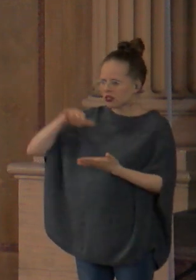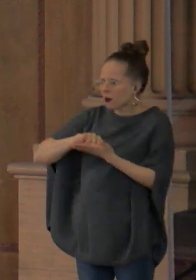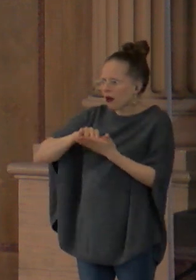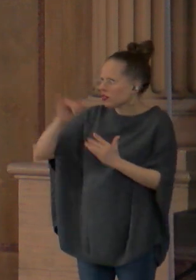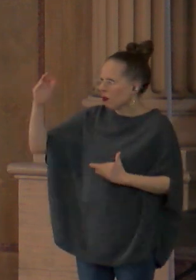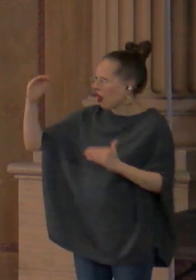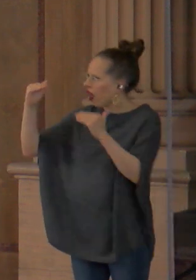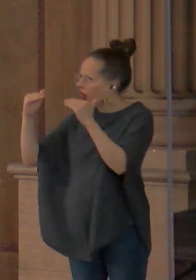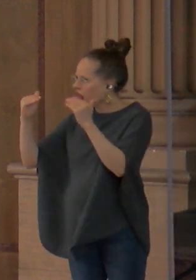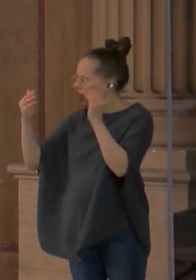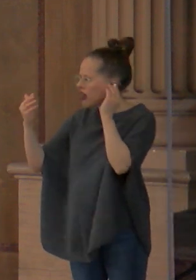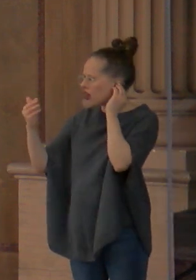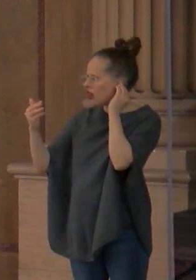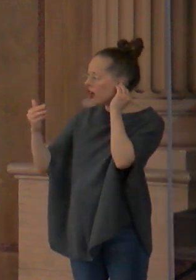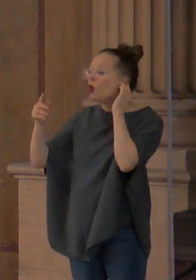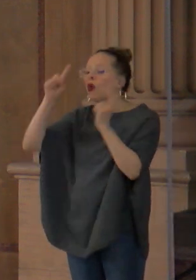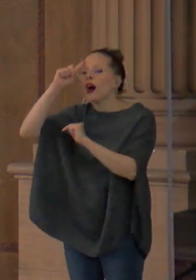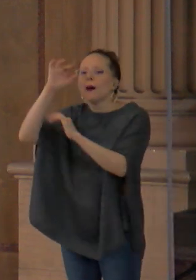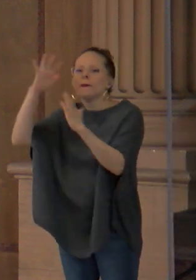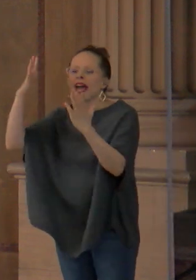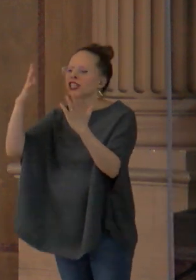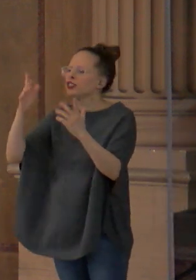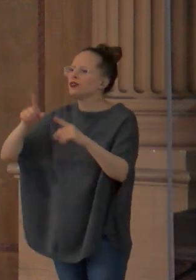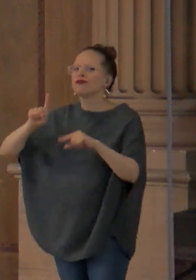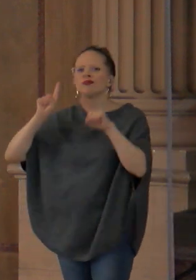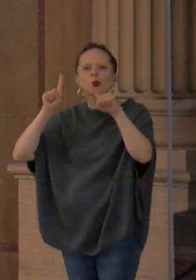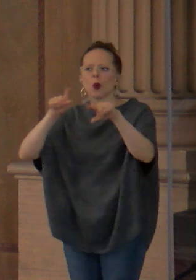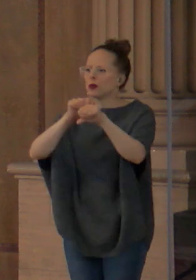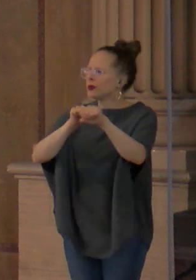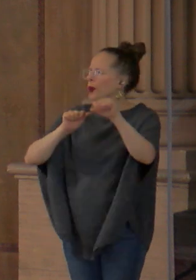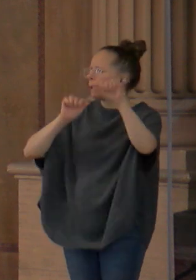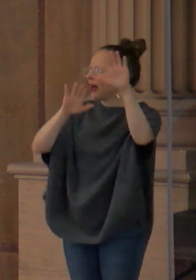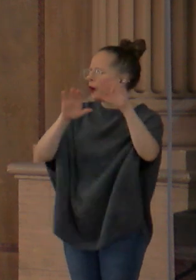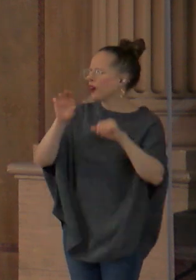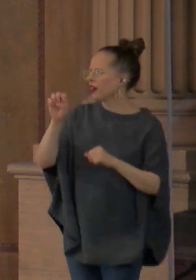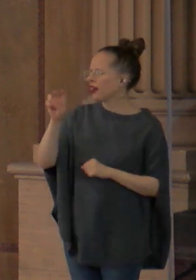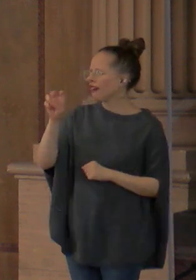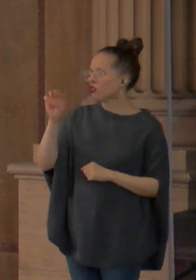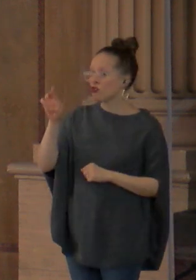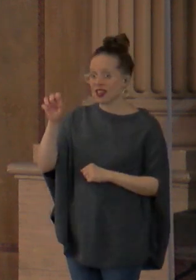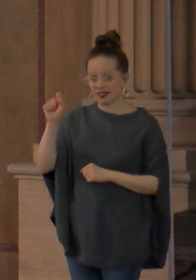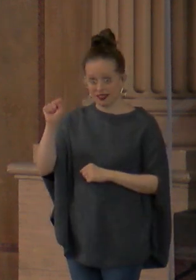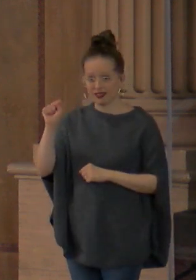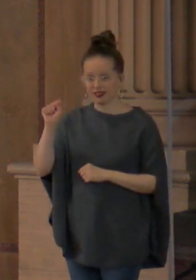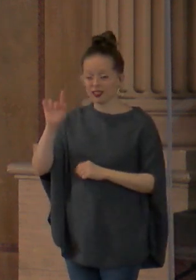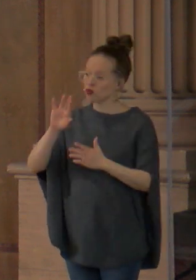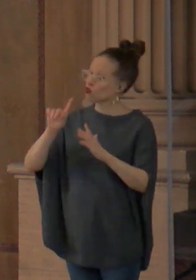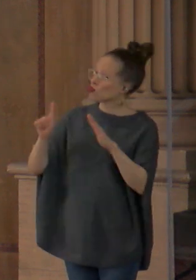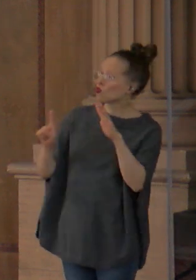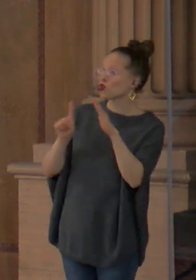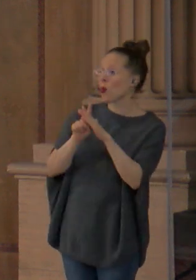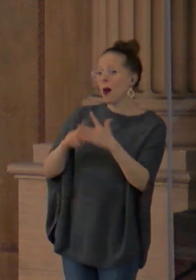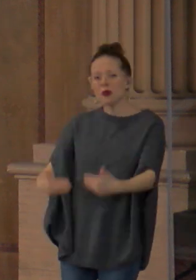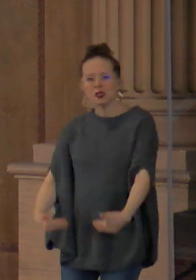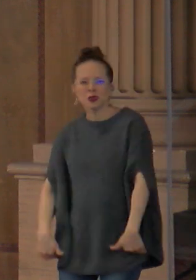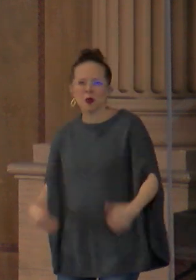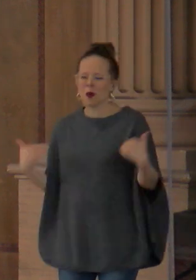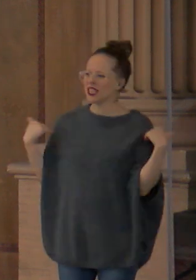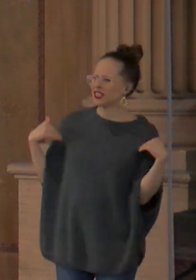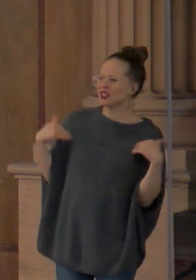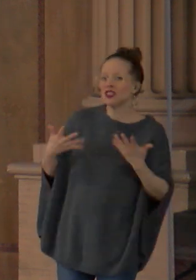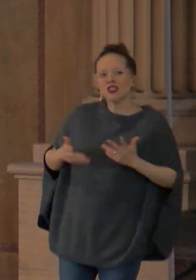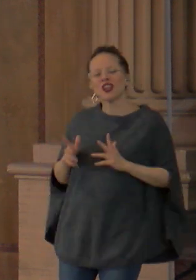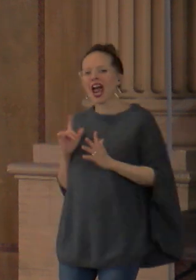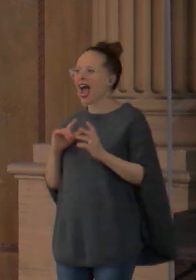up to the base of Mount Everest in your shorts and your t-shirt, and you say, I'm going to climb this mountain today. And then you start to climb up that mountain on a whim, without equipment, without